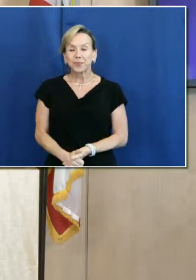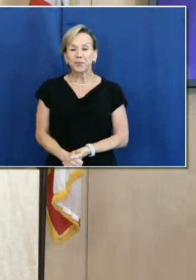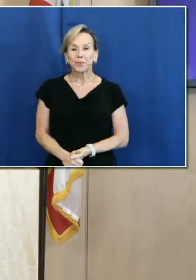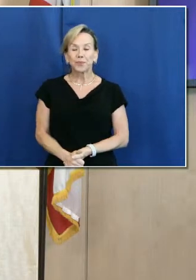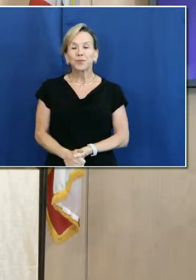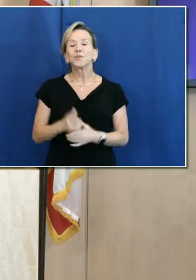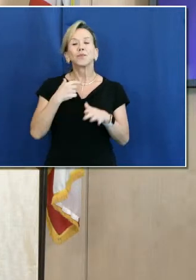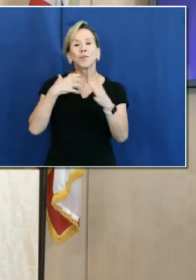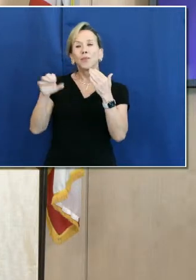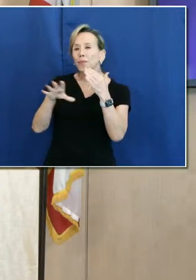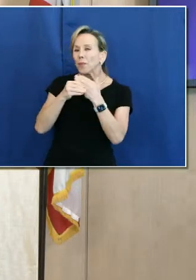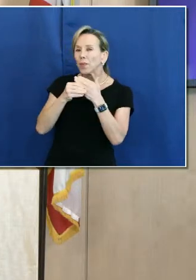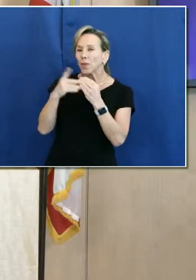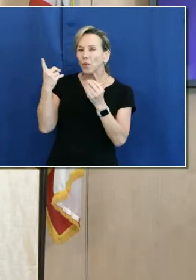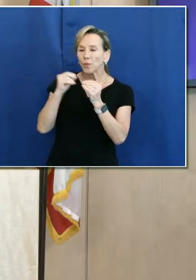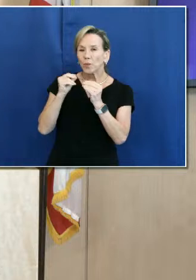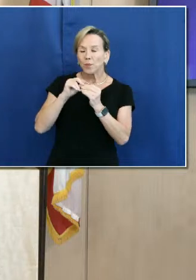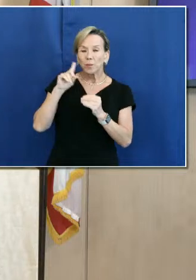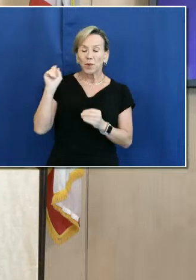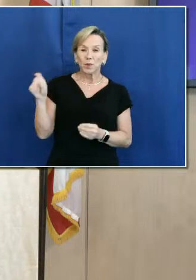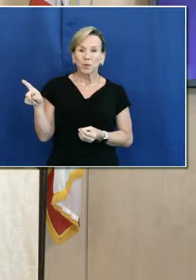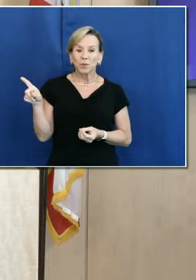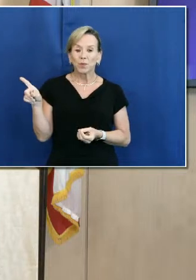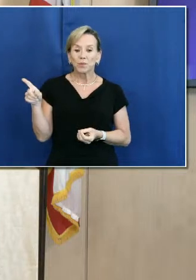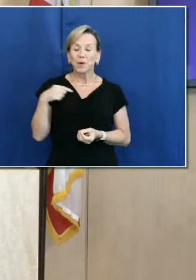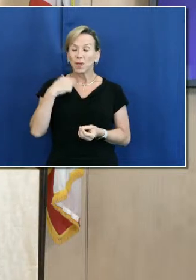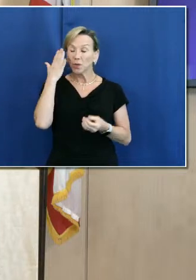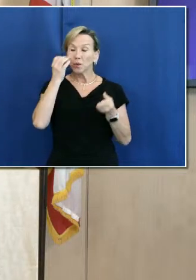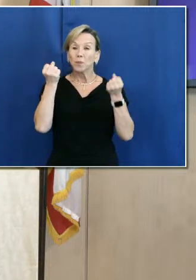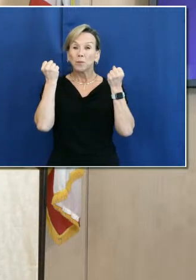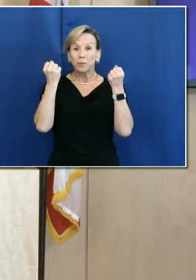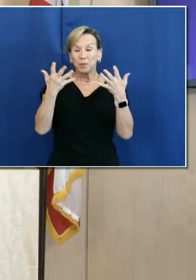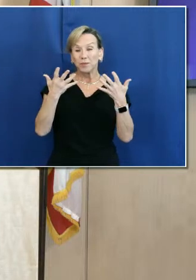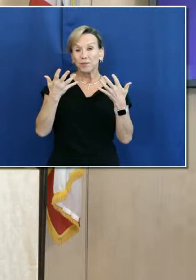Well, I just want to point out there have been a large amount of community.